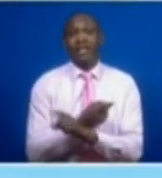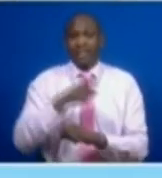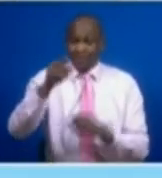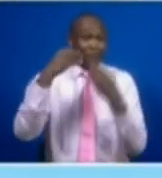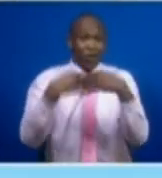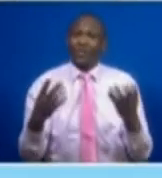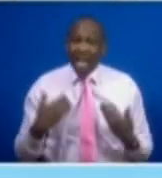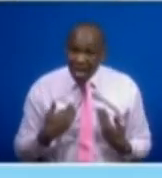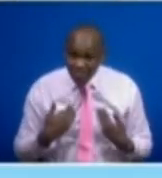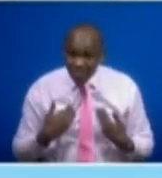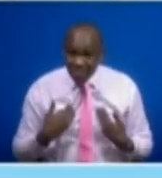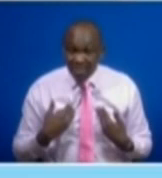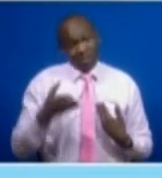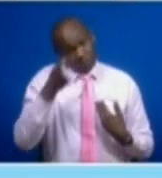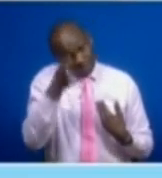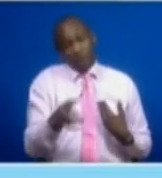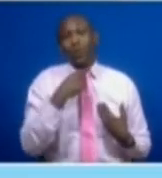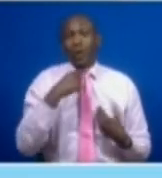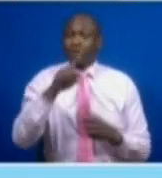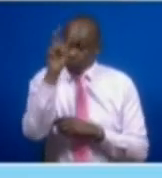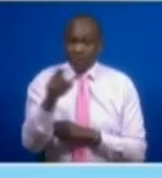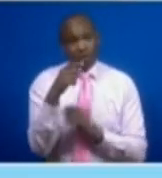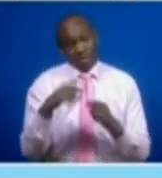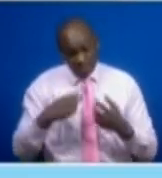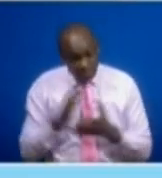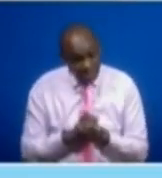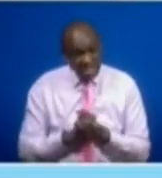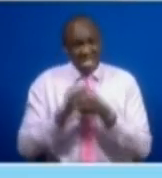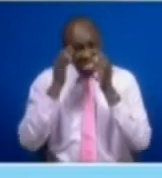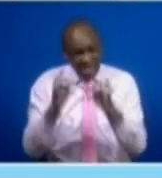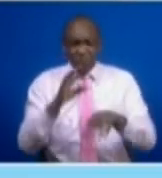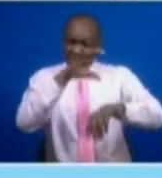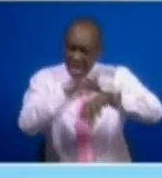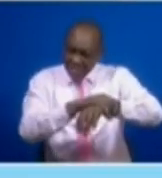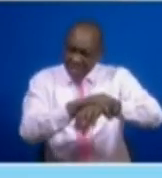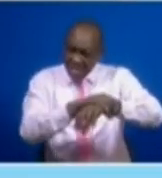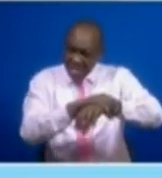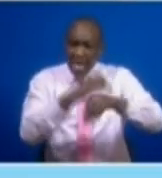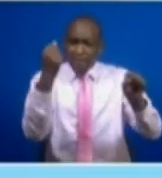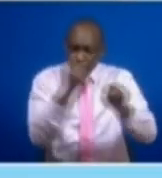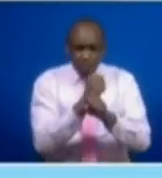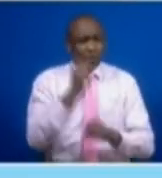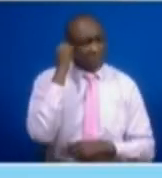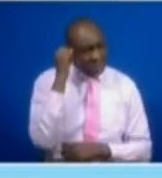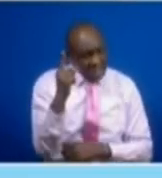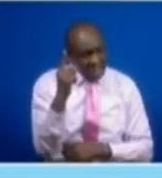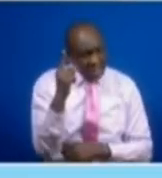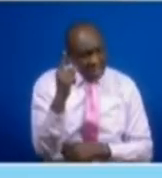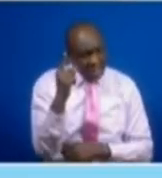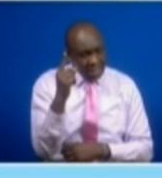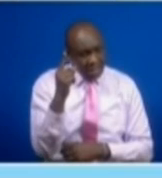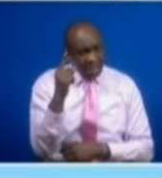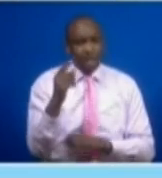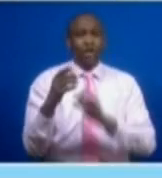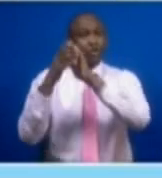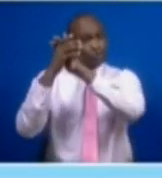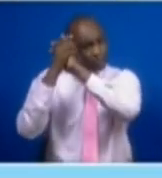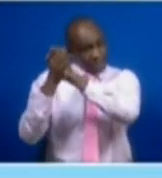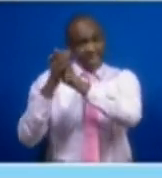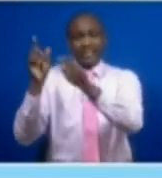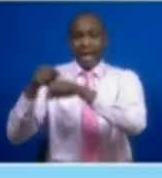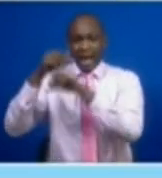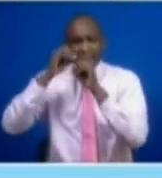losers. Because at the end of the day, we want to question ourselves. If NASA cannot understand that by Jubilee not coming up,